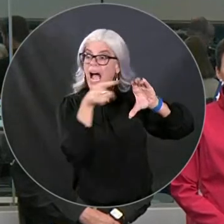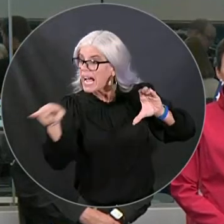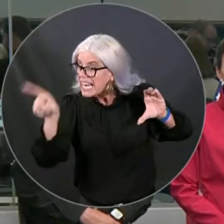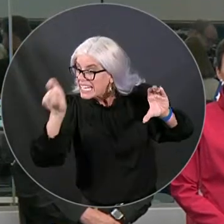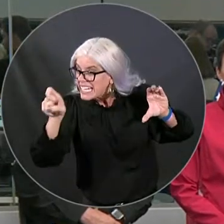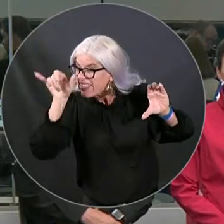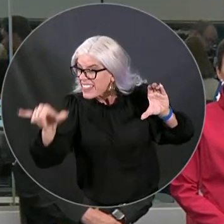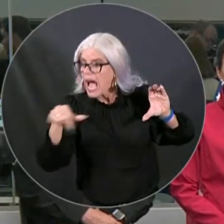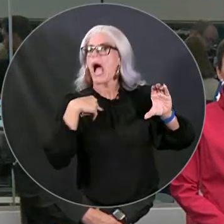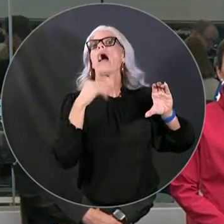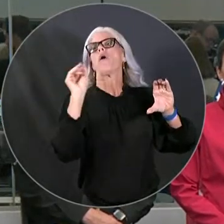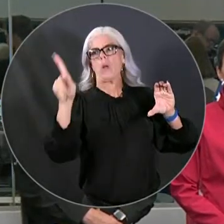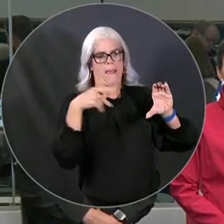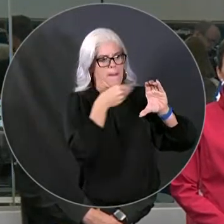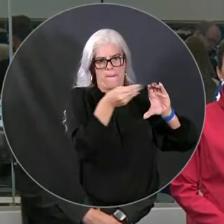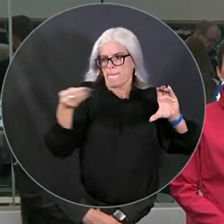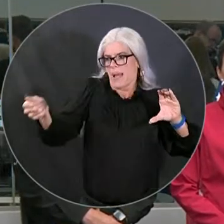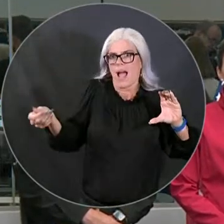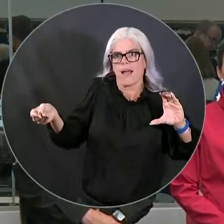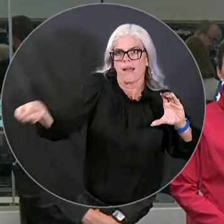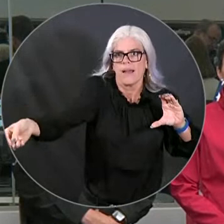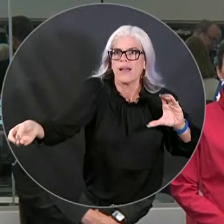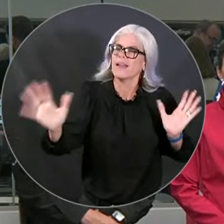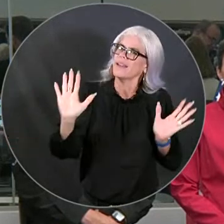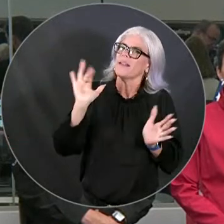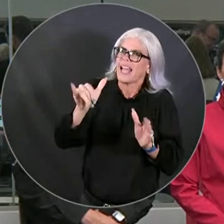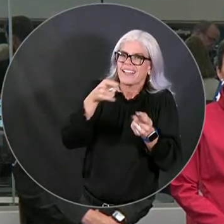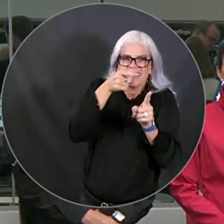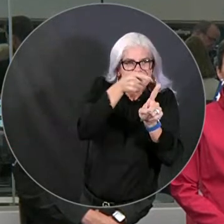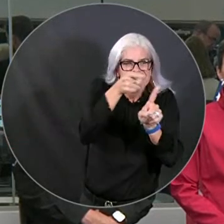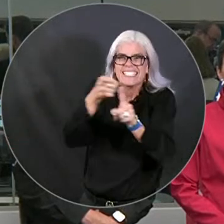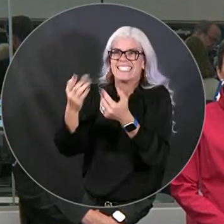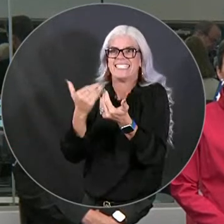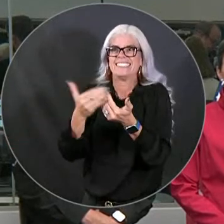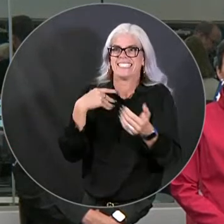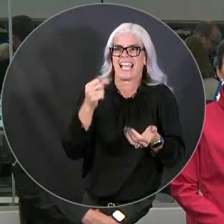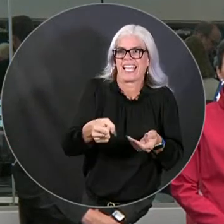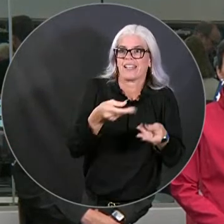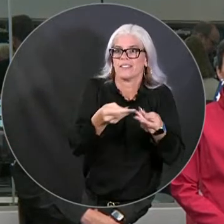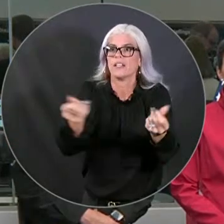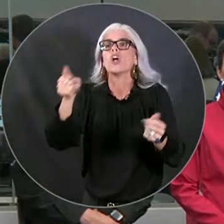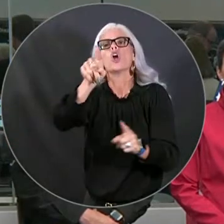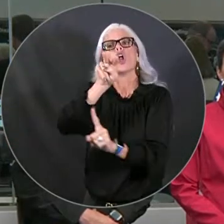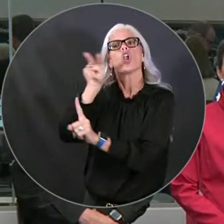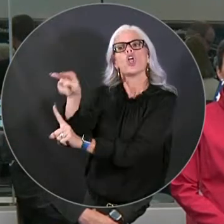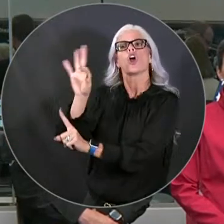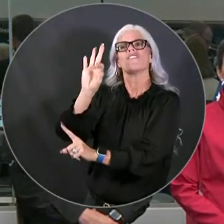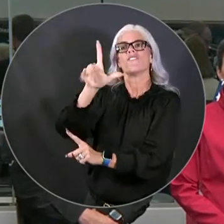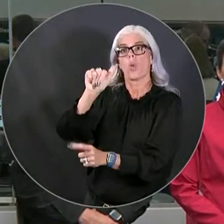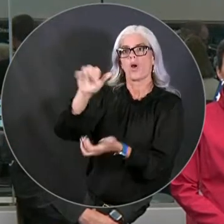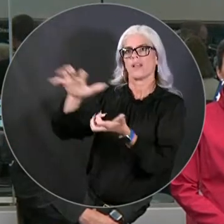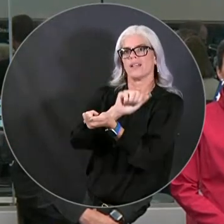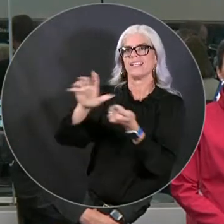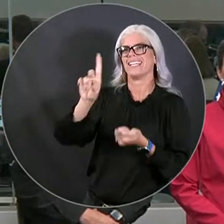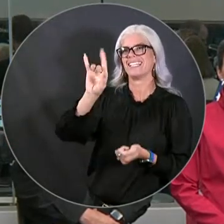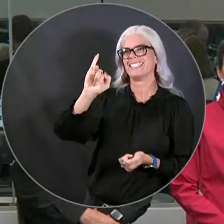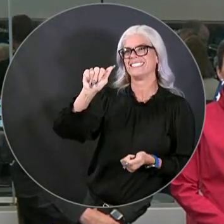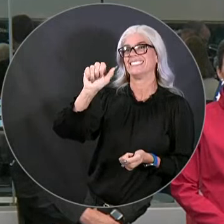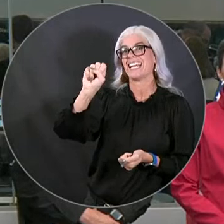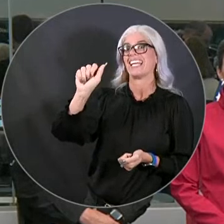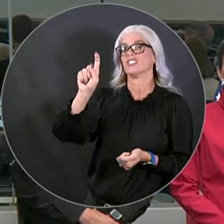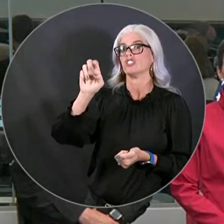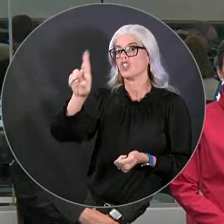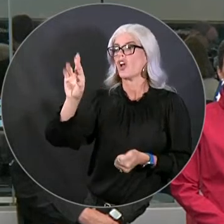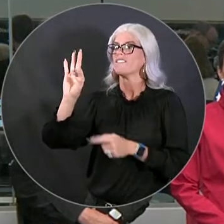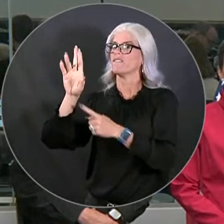in terms of supply, but if you go to floridadisasterfund.org or text disaster to